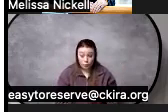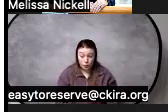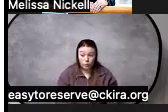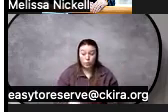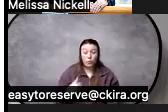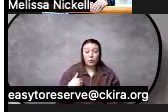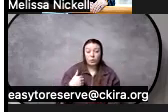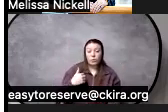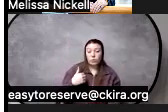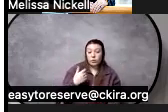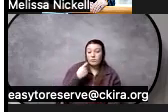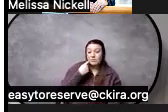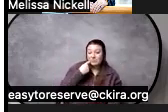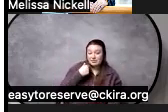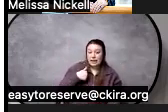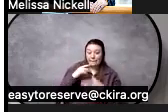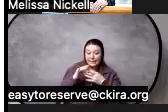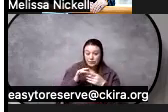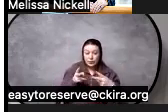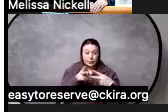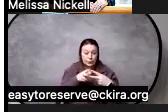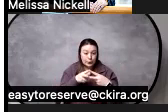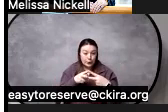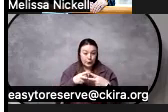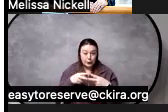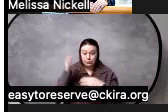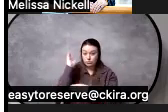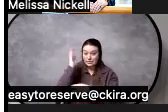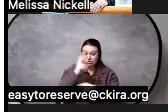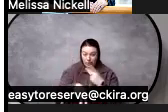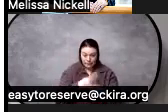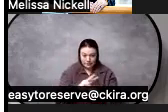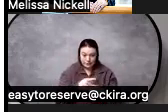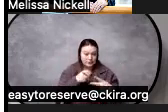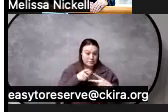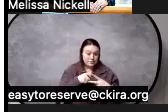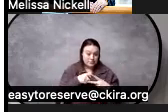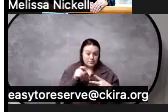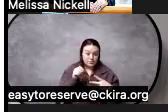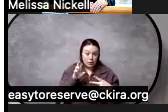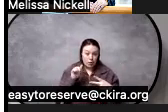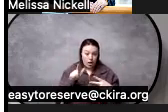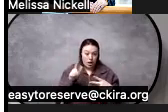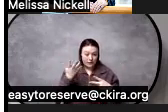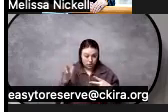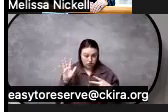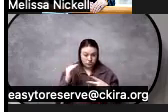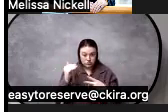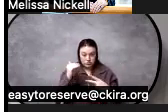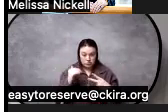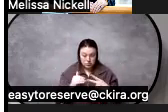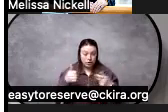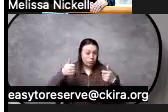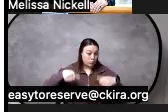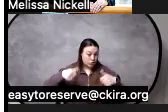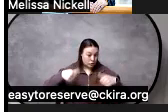that there were 2 types of presentations. We just covered the oral. Now we're going to jump into the posters. I want you to remember that with